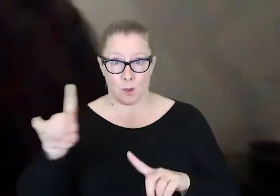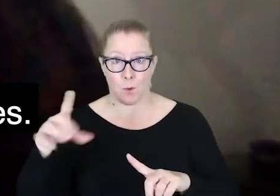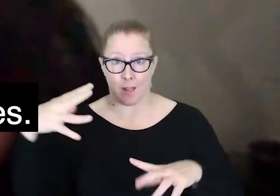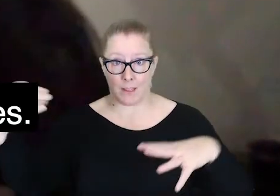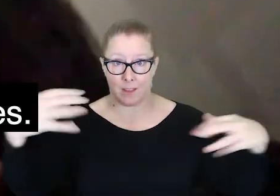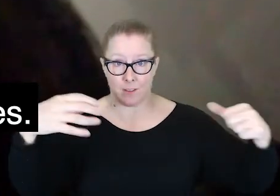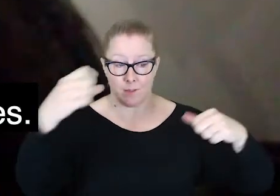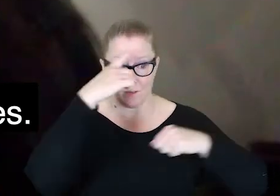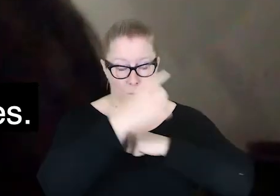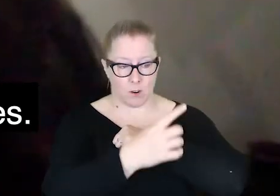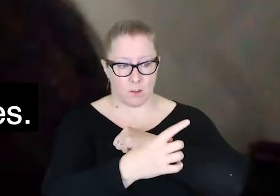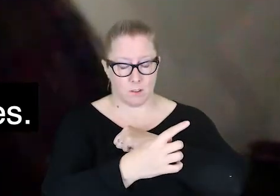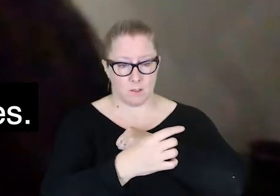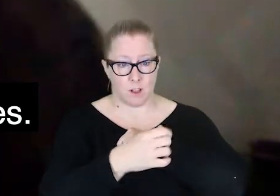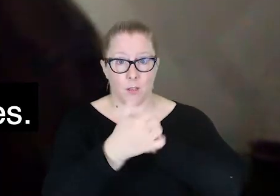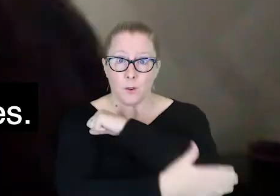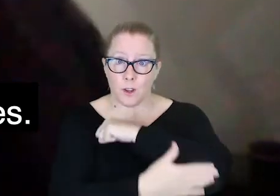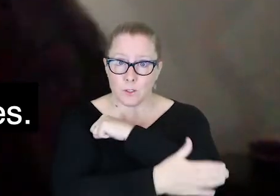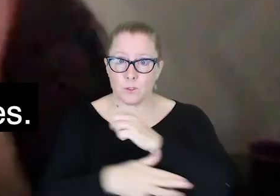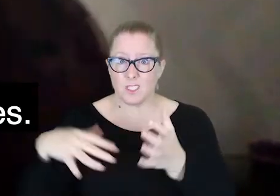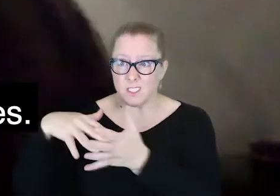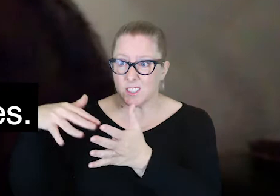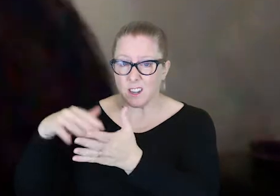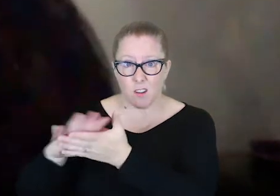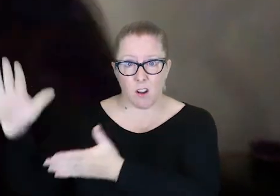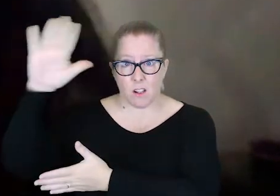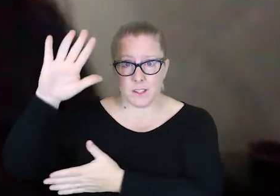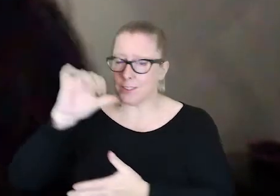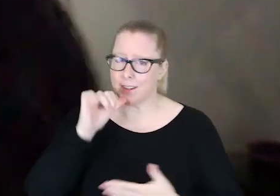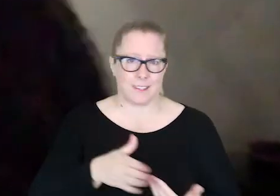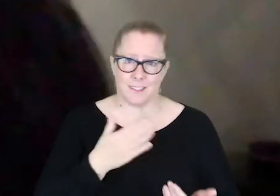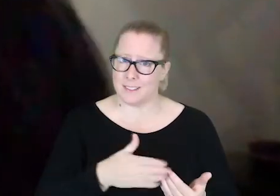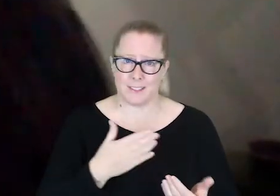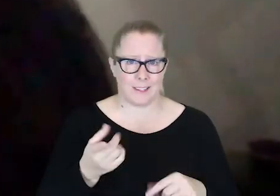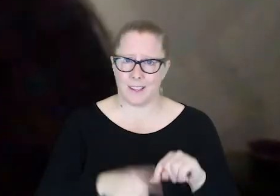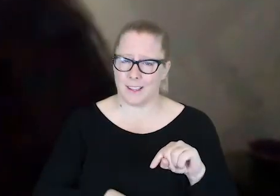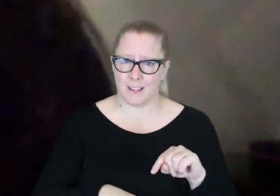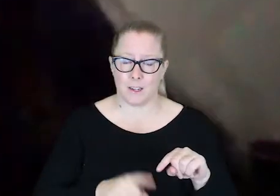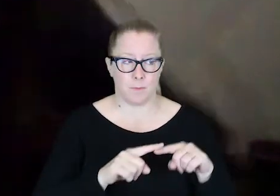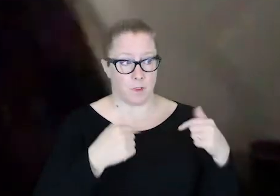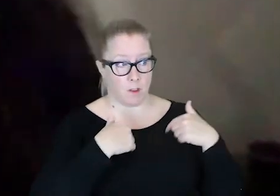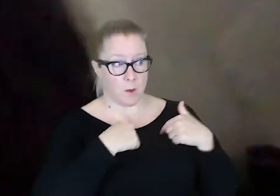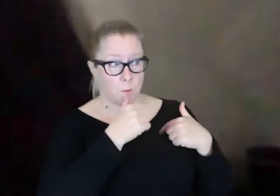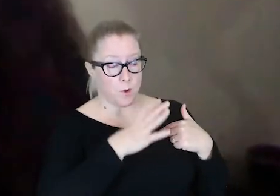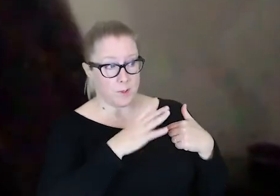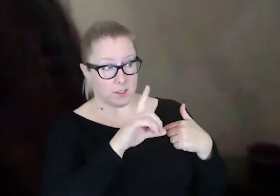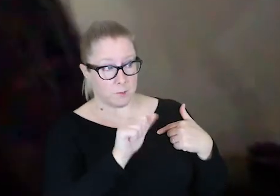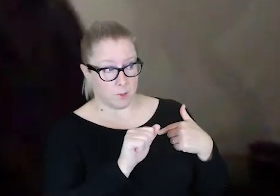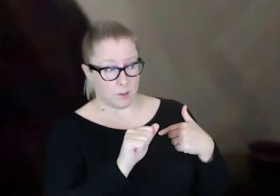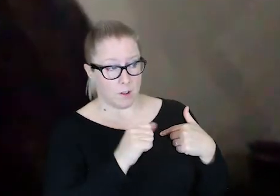culture women don't go out of country for studies. It's not easy for them, but being a woman